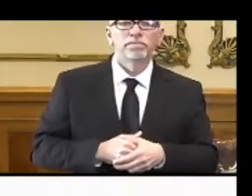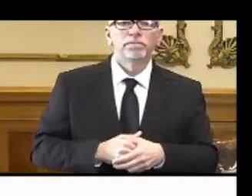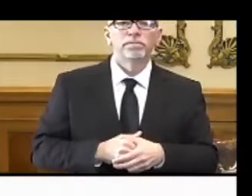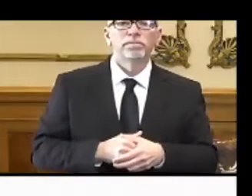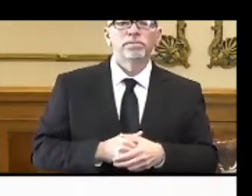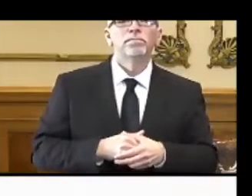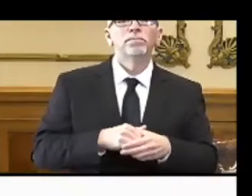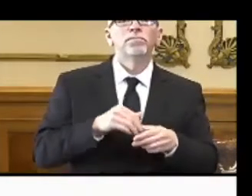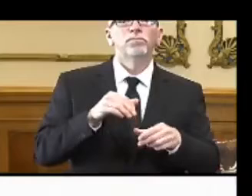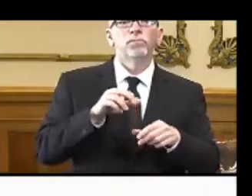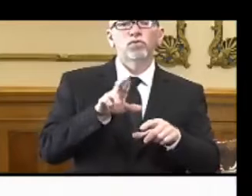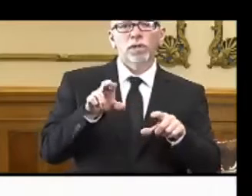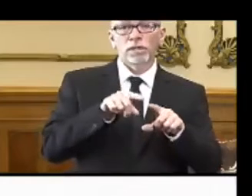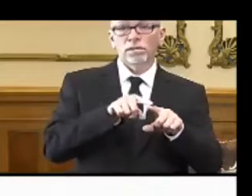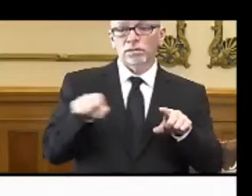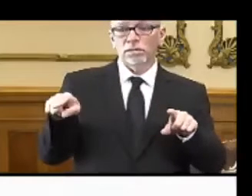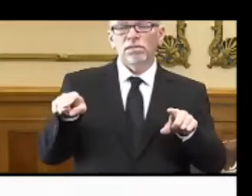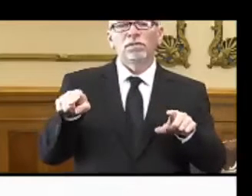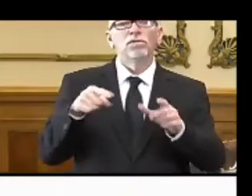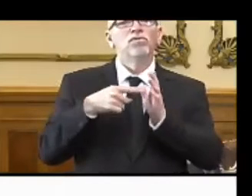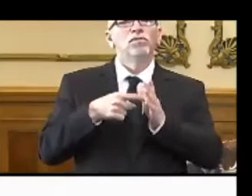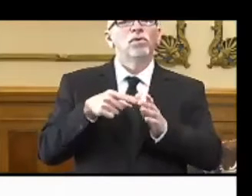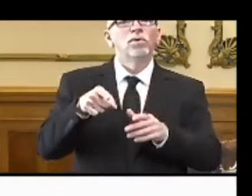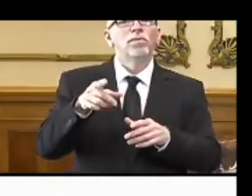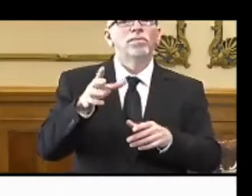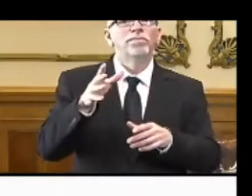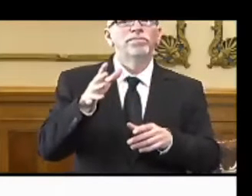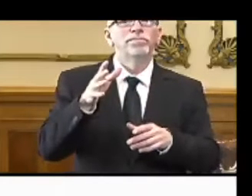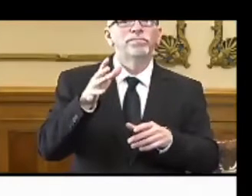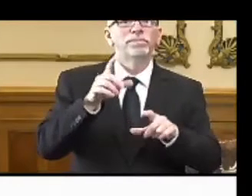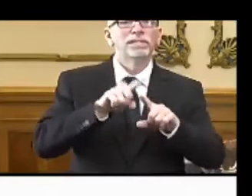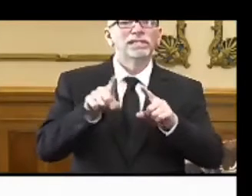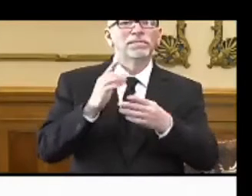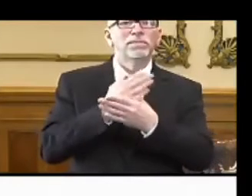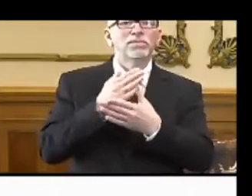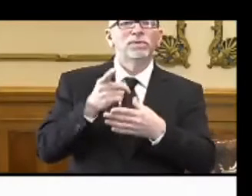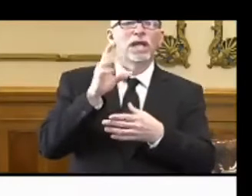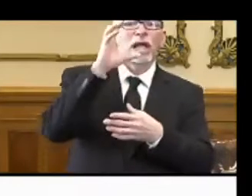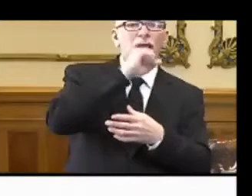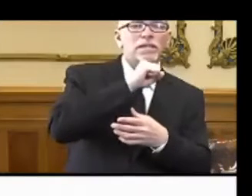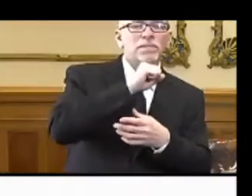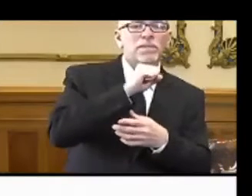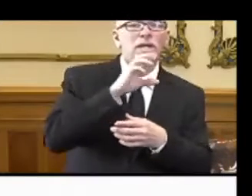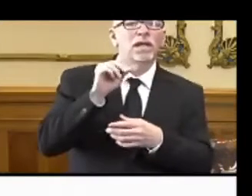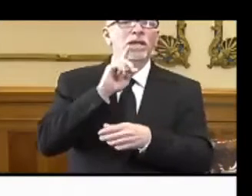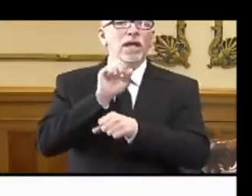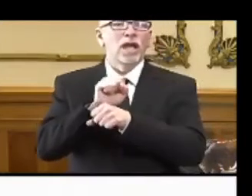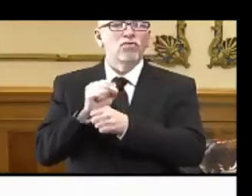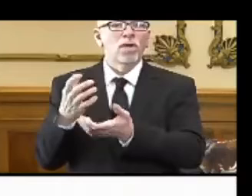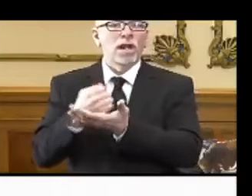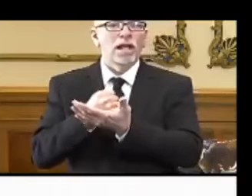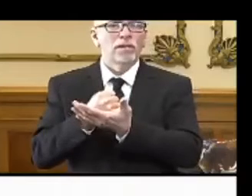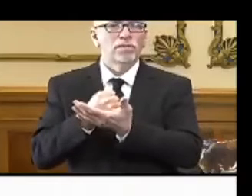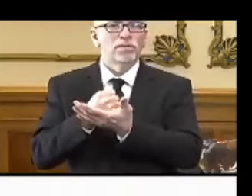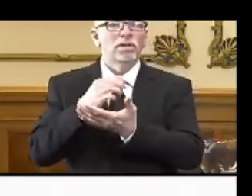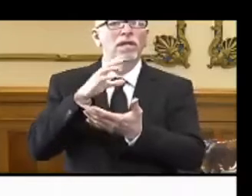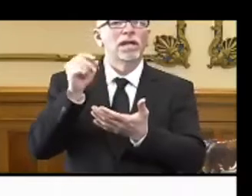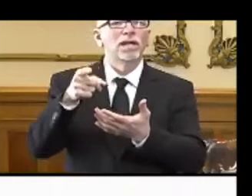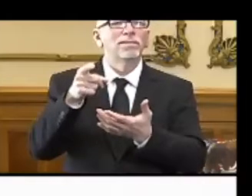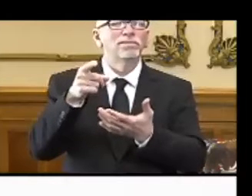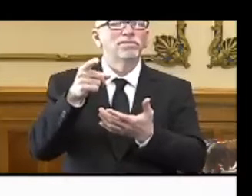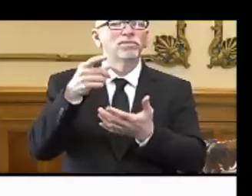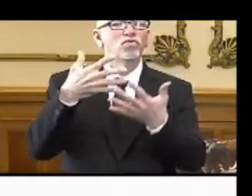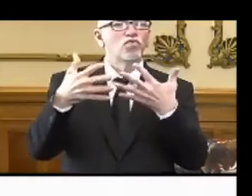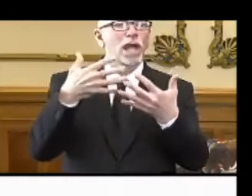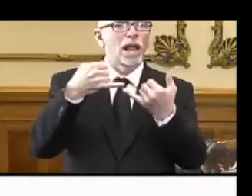The axis on the right shows the difference between the estimate and the actual collections, and the gray line shows